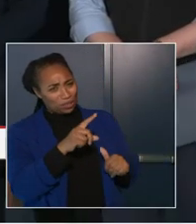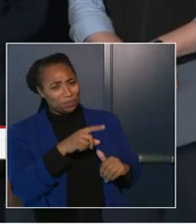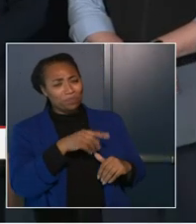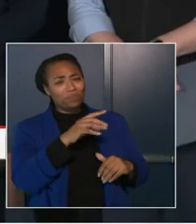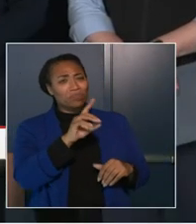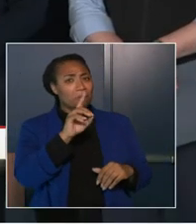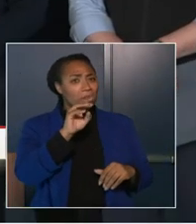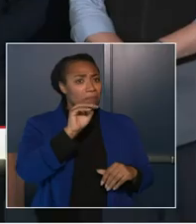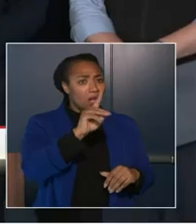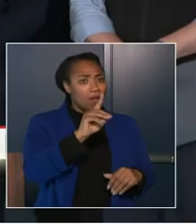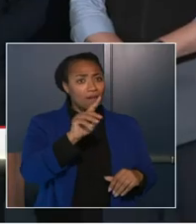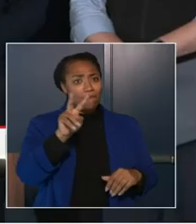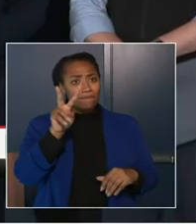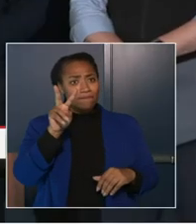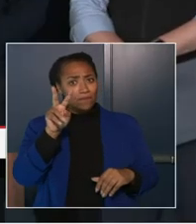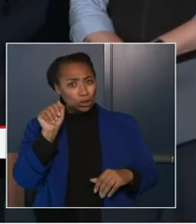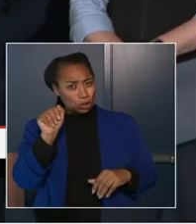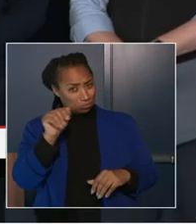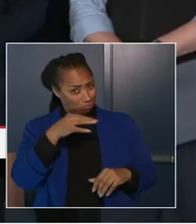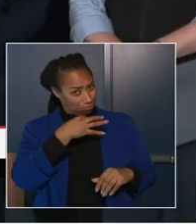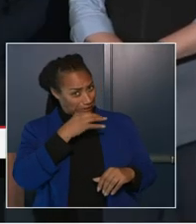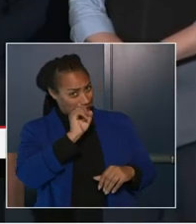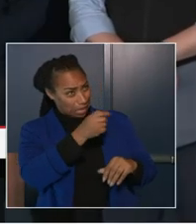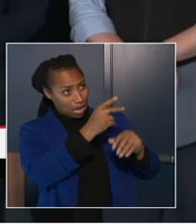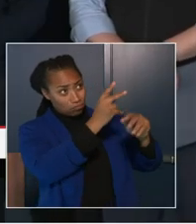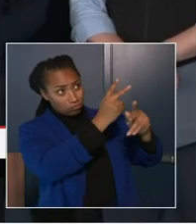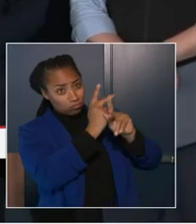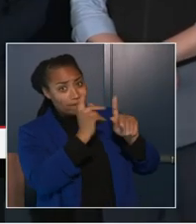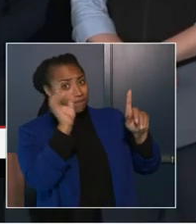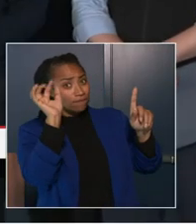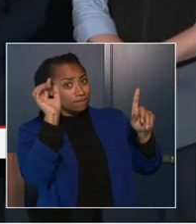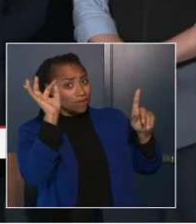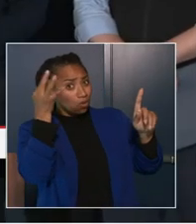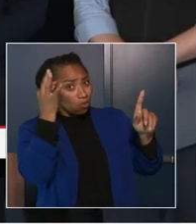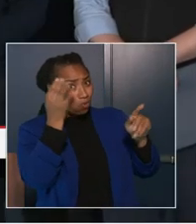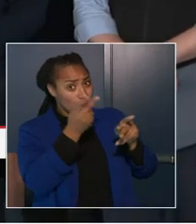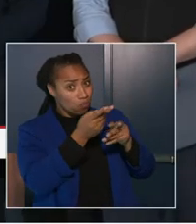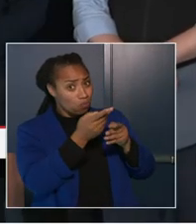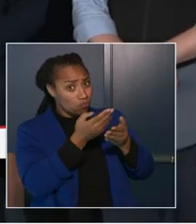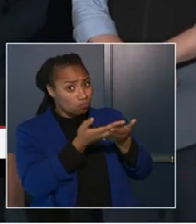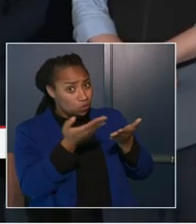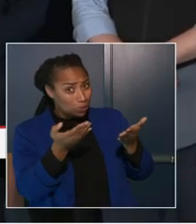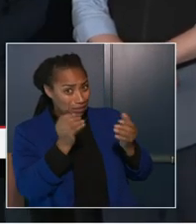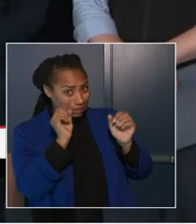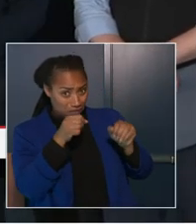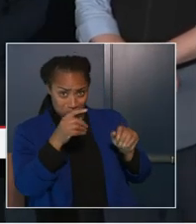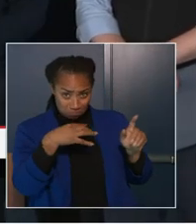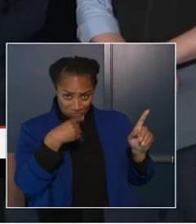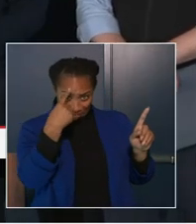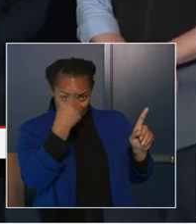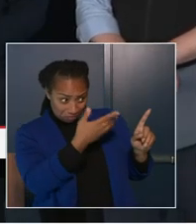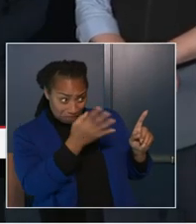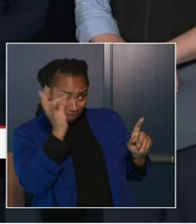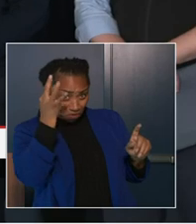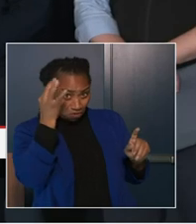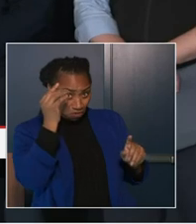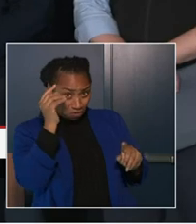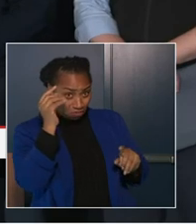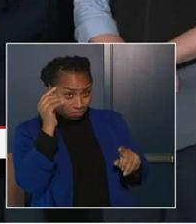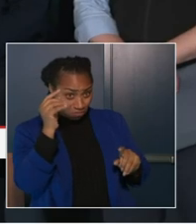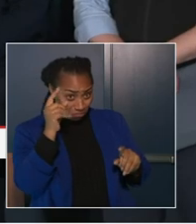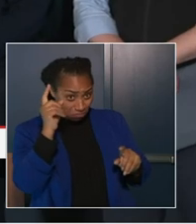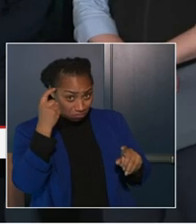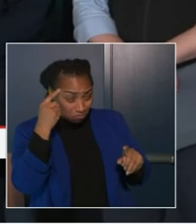of emergency. Do you have you want to talk about that? Is there any interaction from the federal government that you can draw upon for a snow emergency?